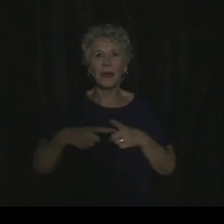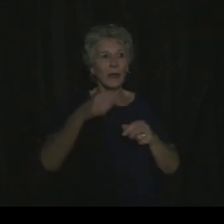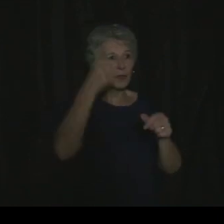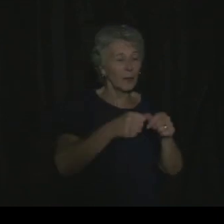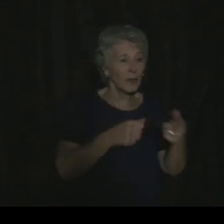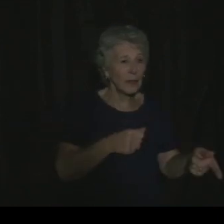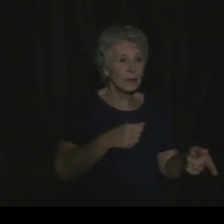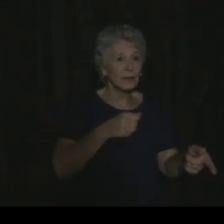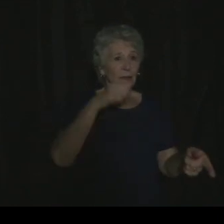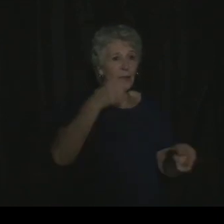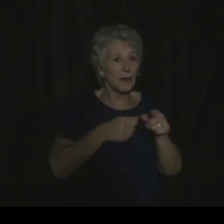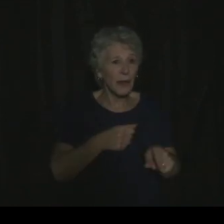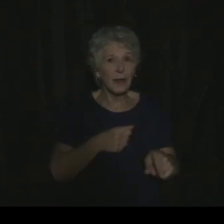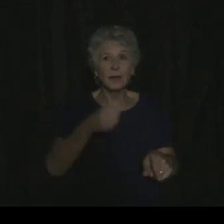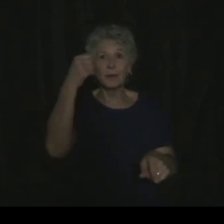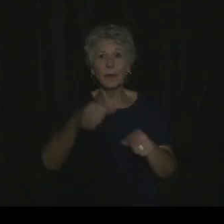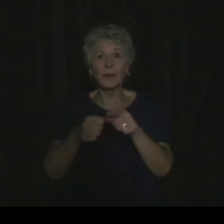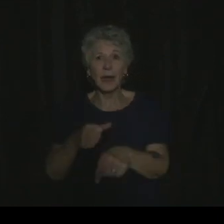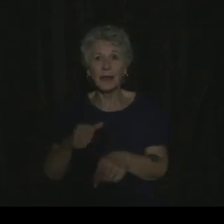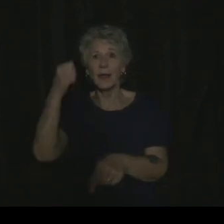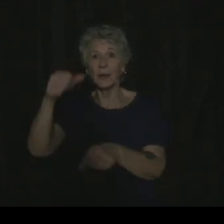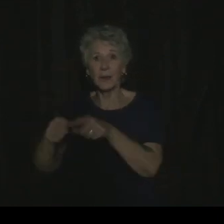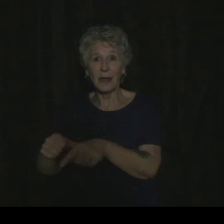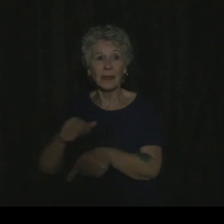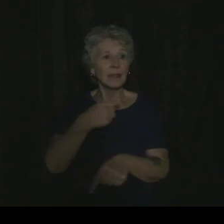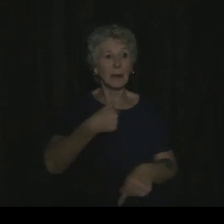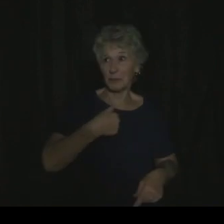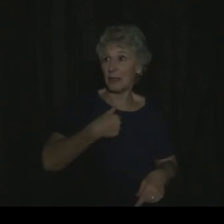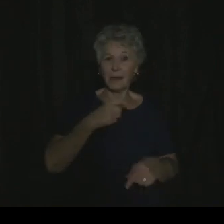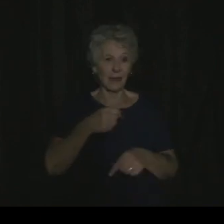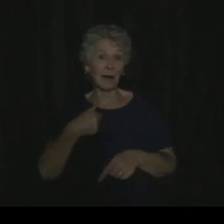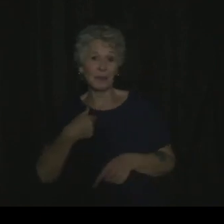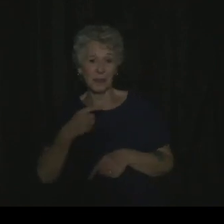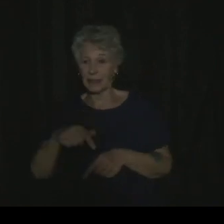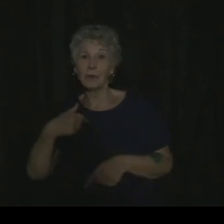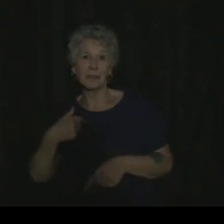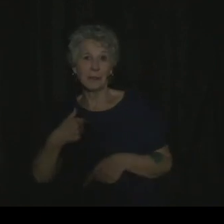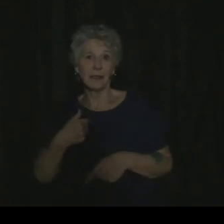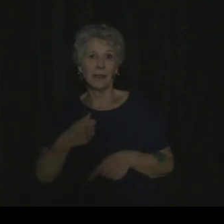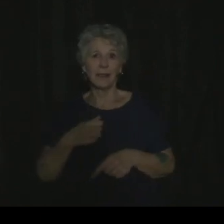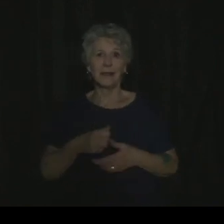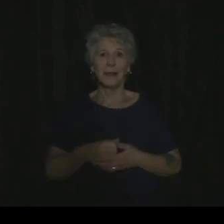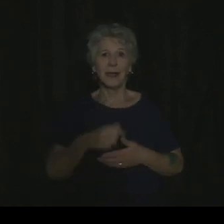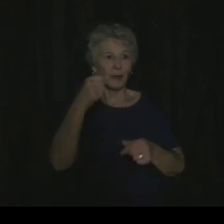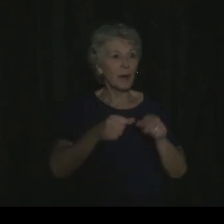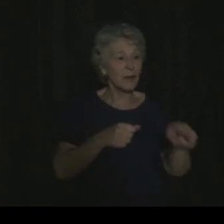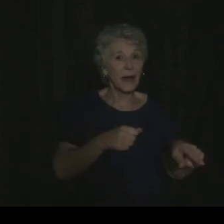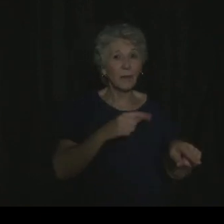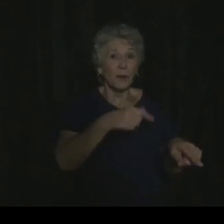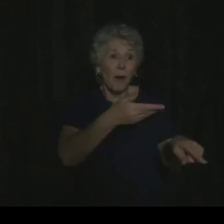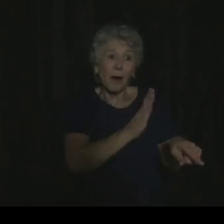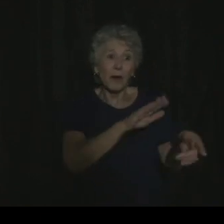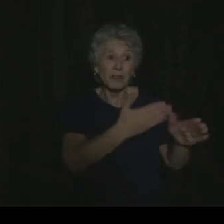this? Yeah. Remember that? Yeah. Well, that was me. That wasn't you that did that. That was me. Remember this when you almost